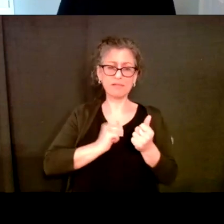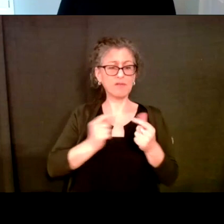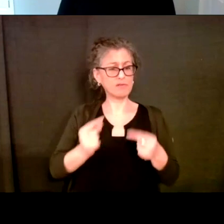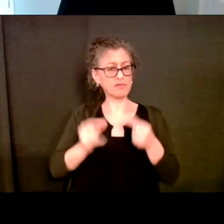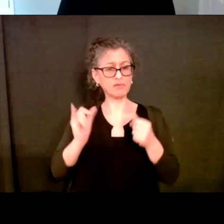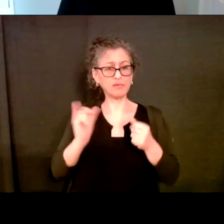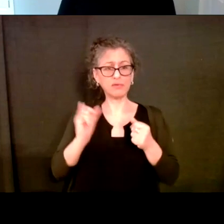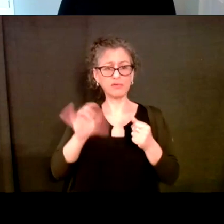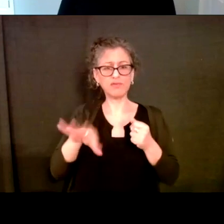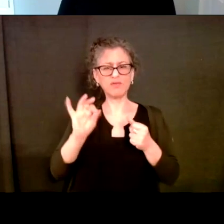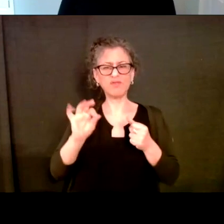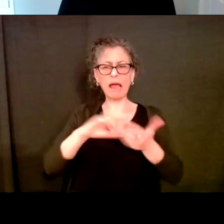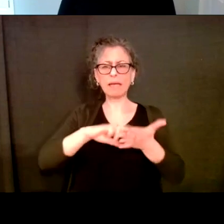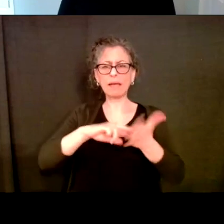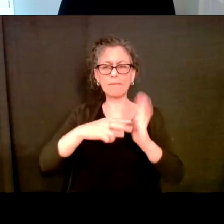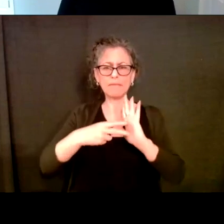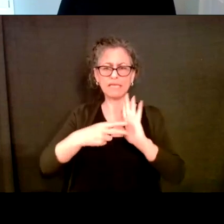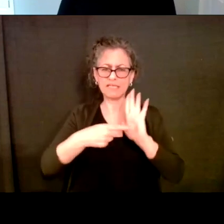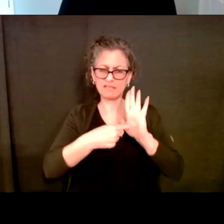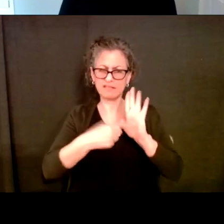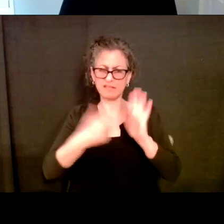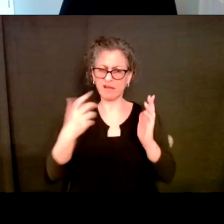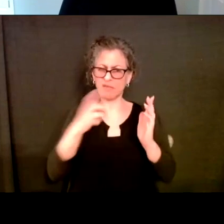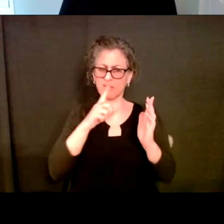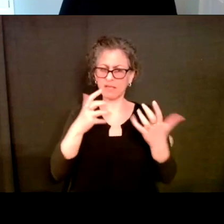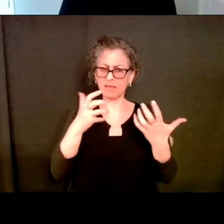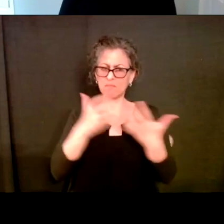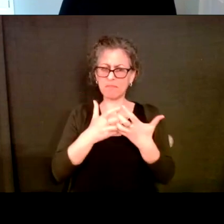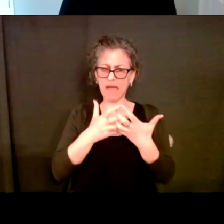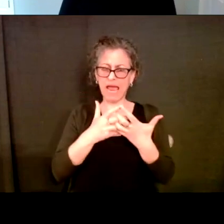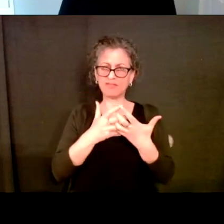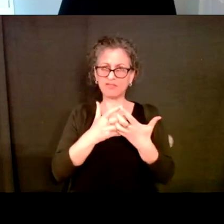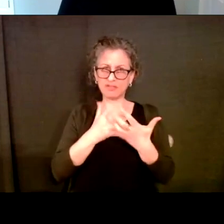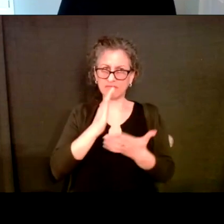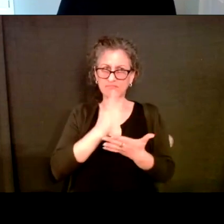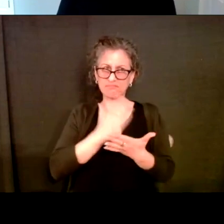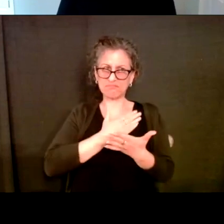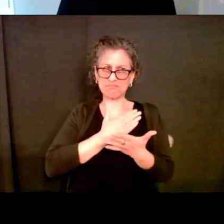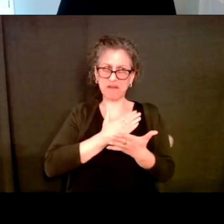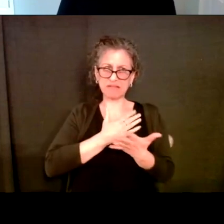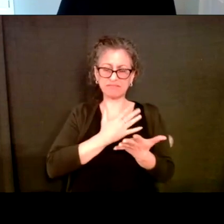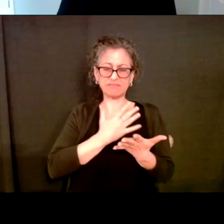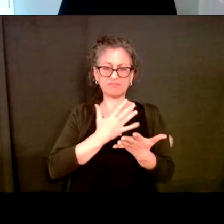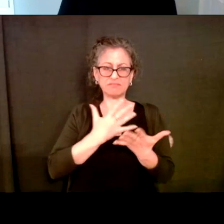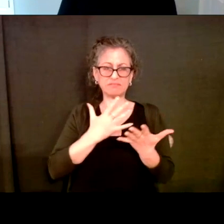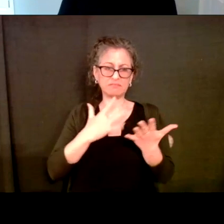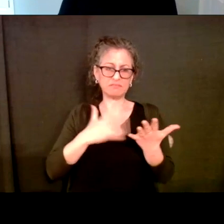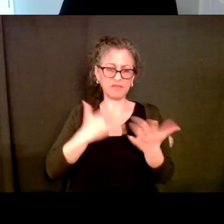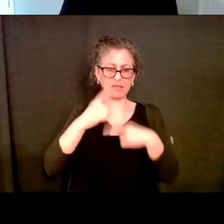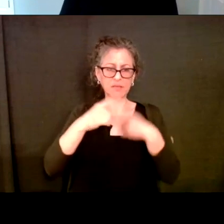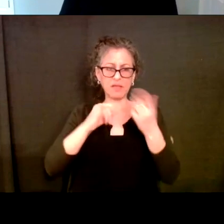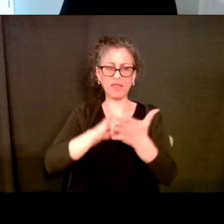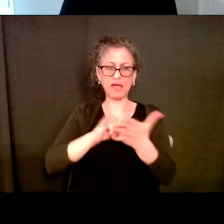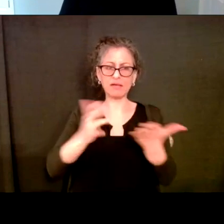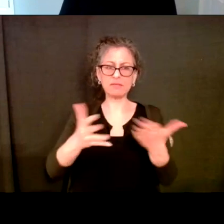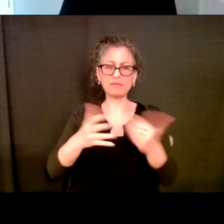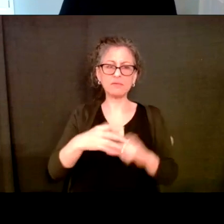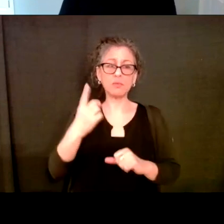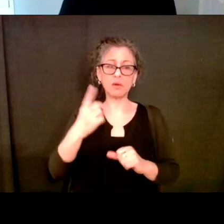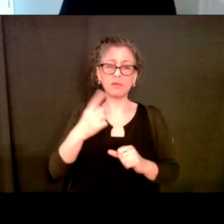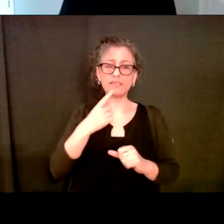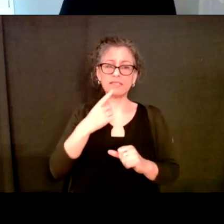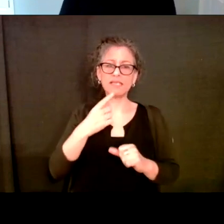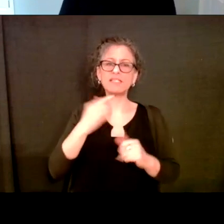a definition that really captured what I had hoped to capture. And one definition is that spirituality is